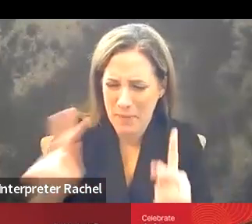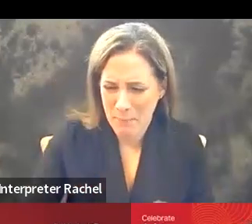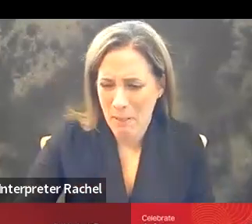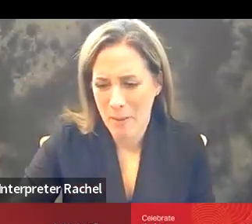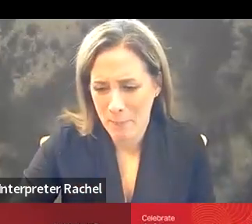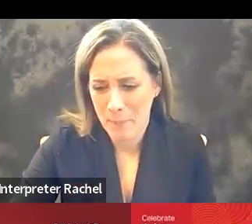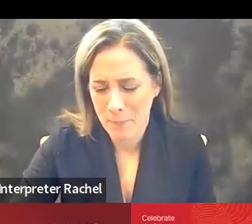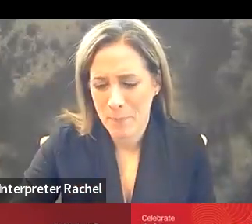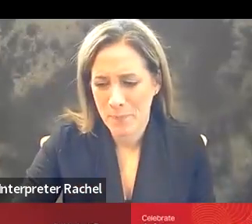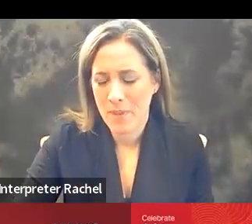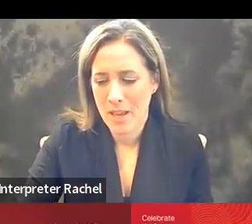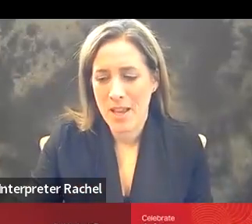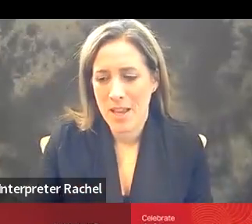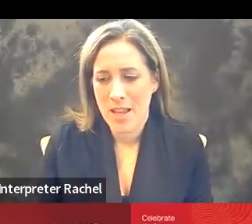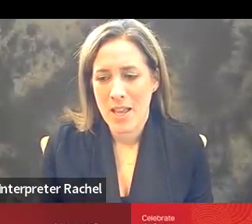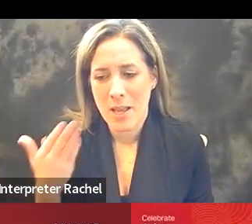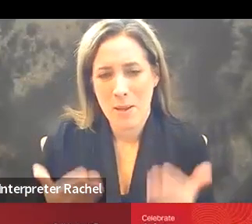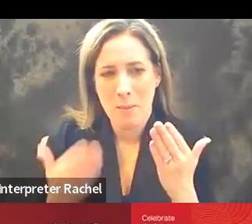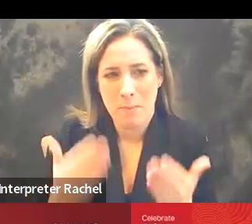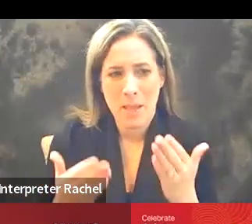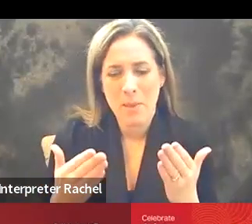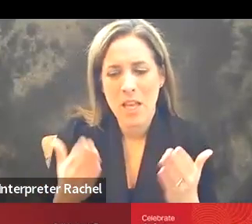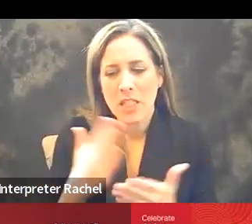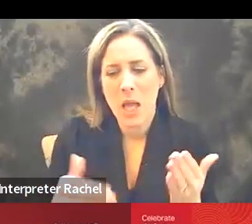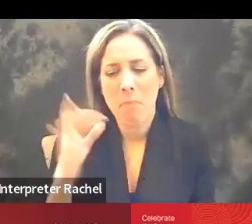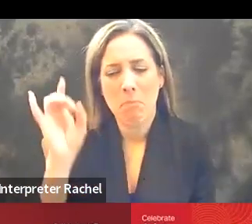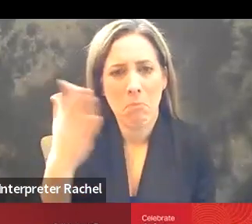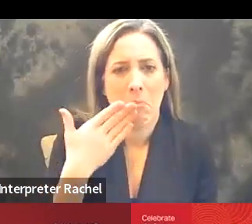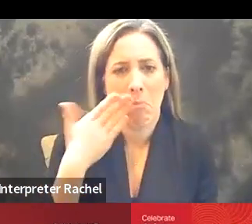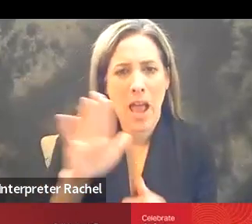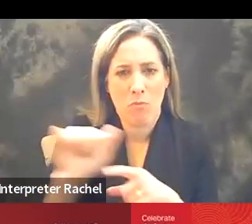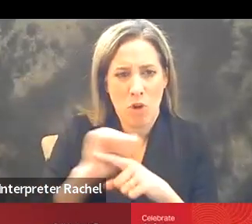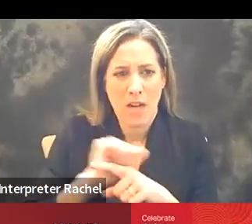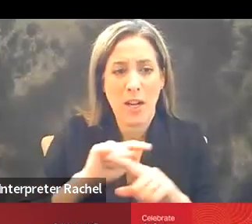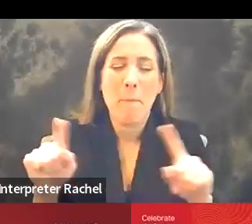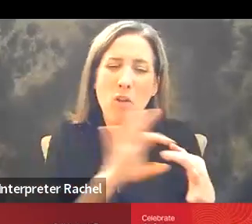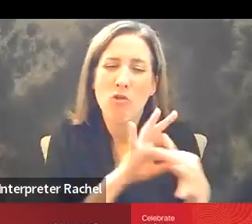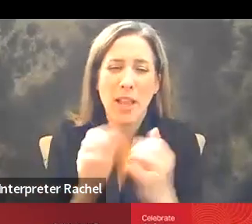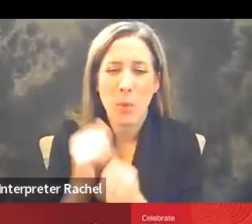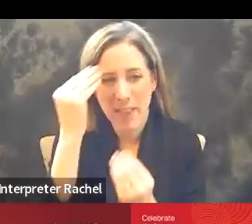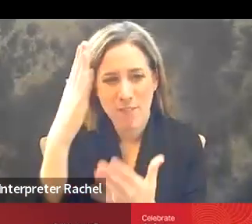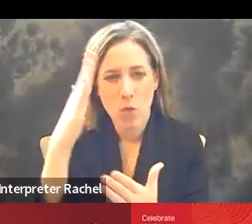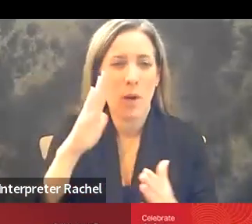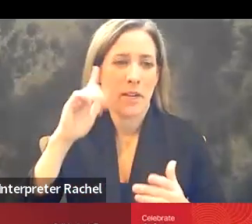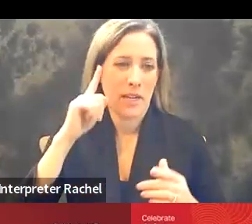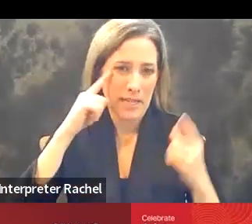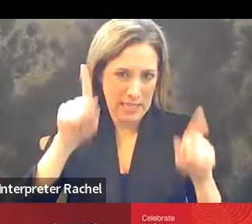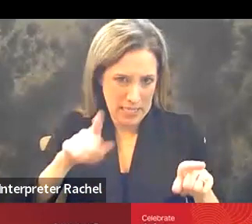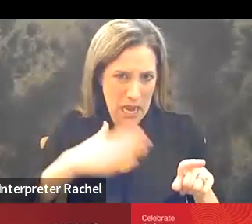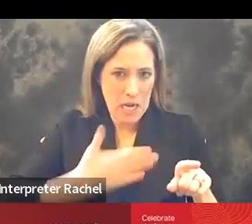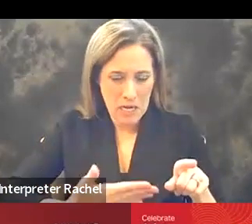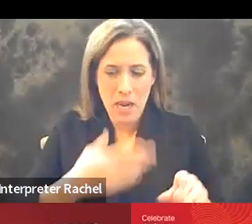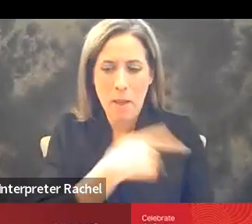a lot of bad practices going around. But it was around informed consent, and the patient spoke a little bit